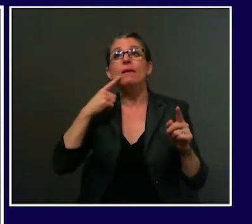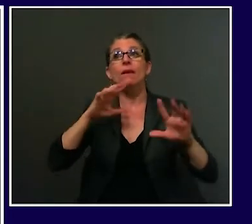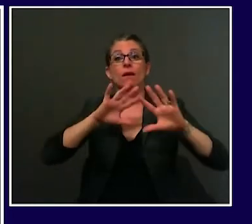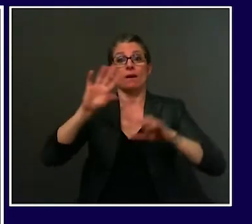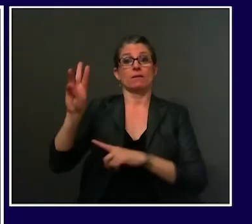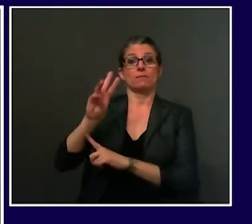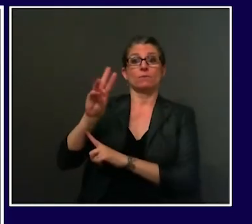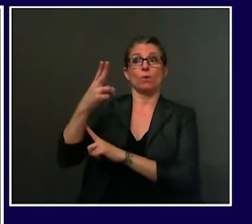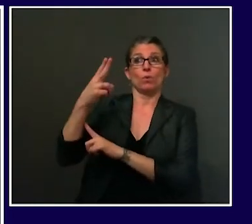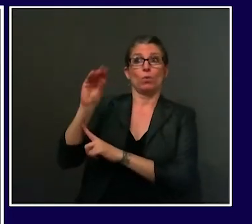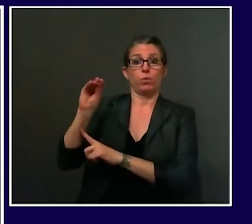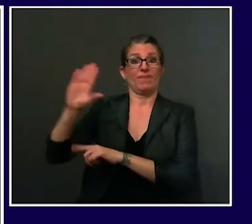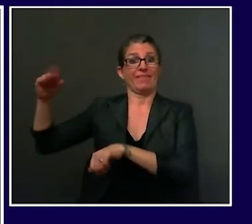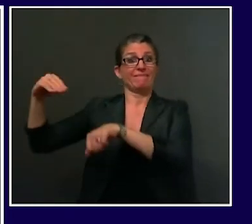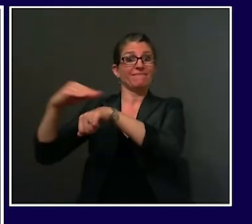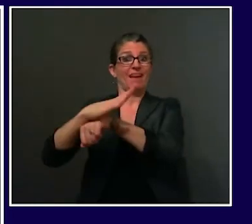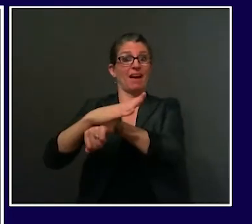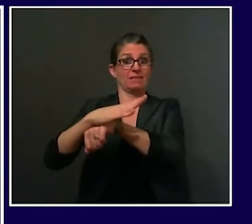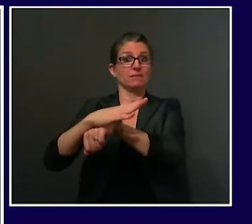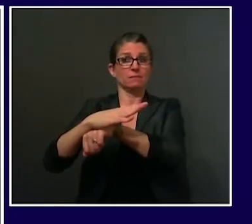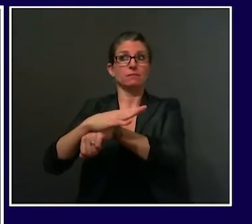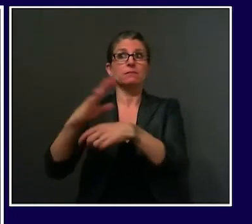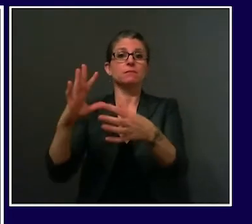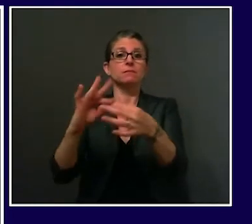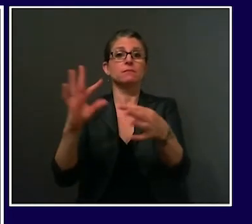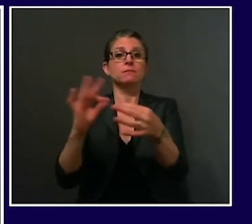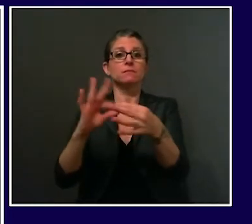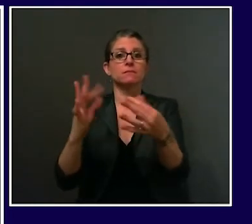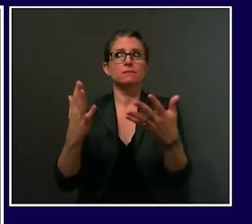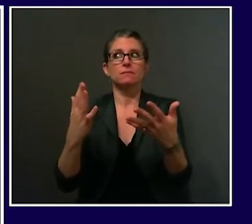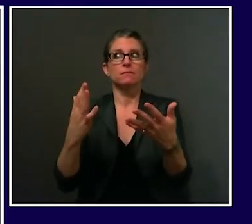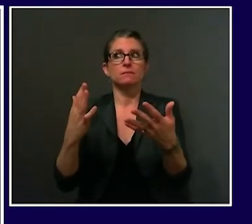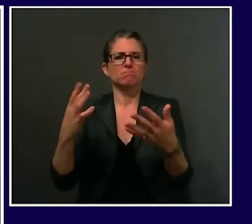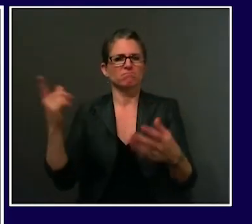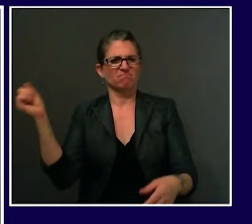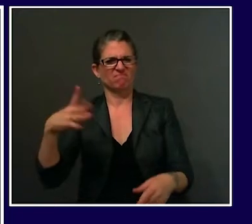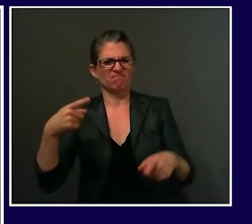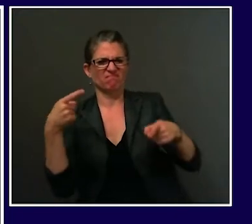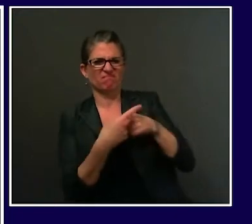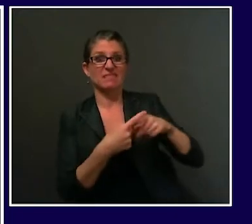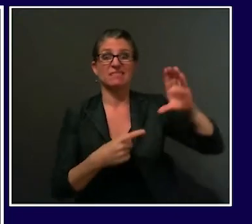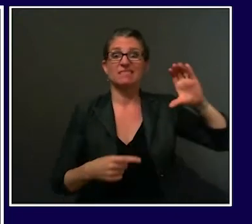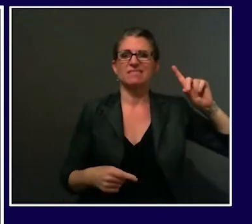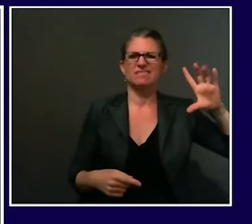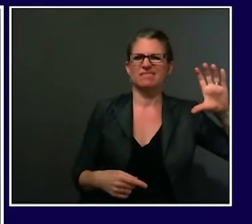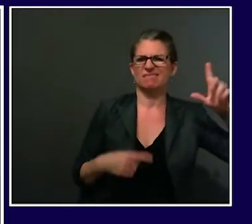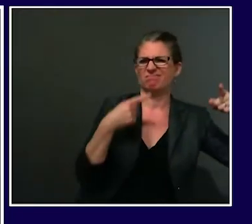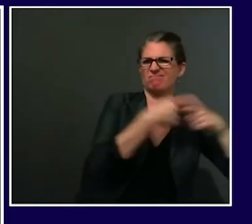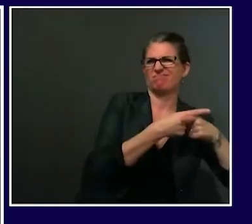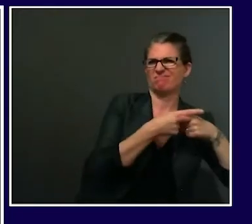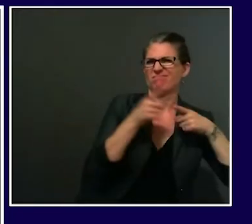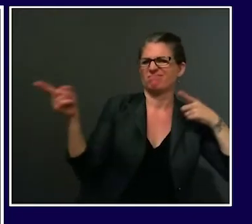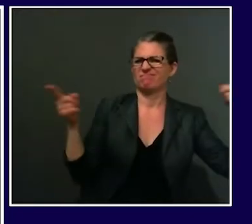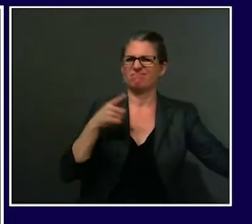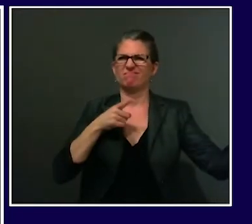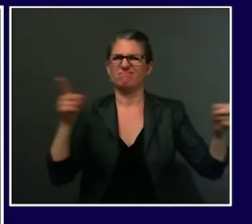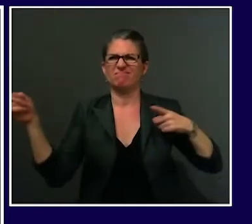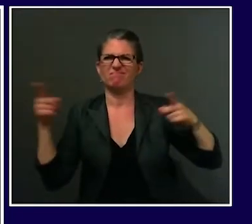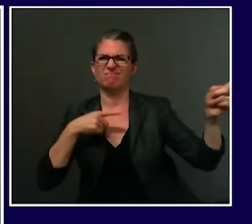CDC. The WHO recommends face masks if a person is symptomatic or if someone's working with